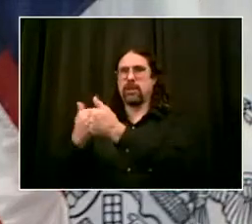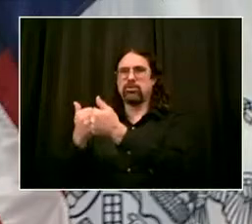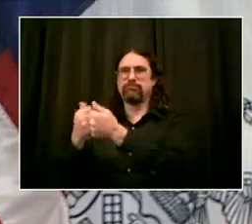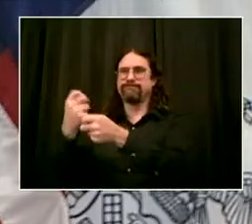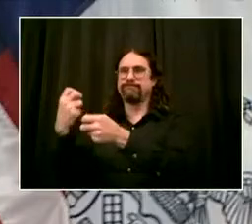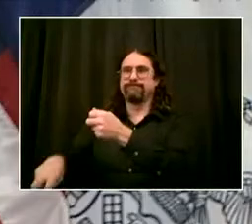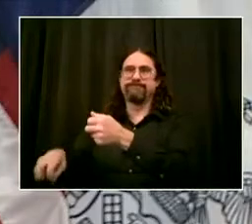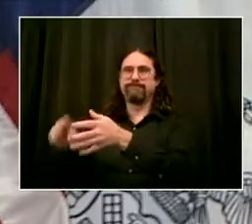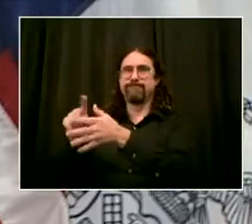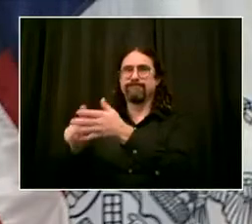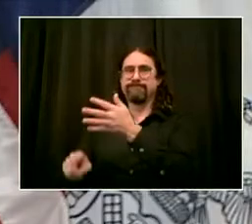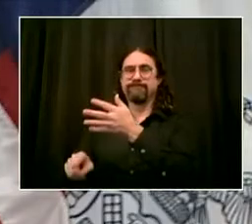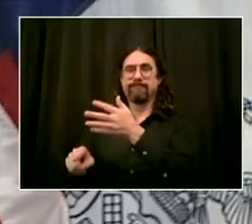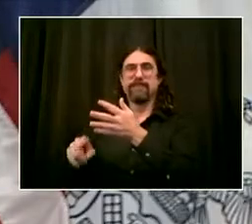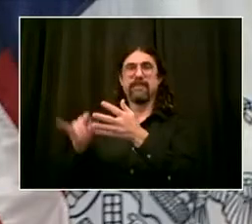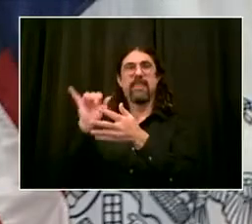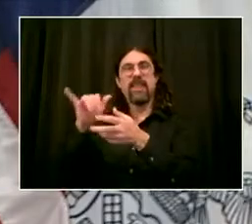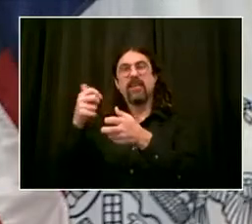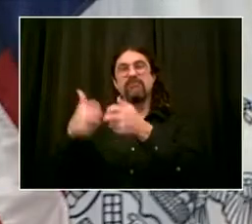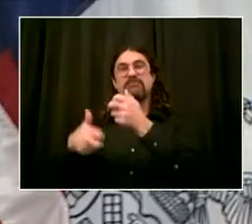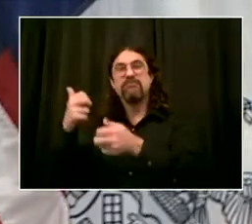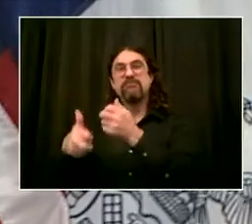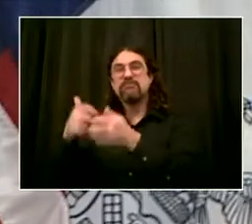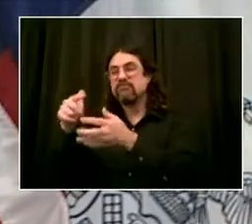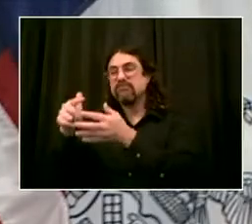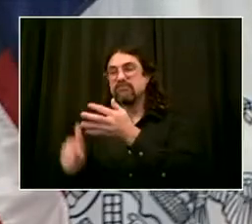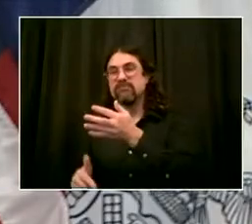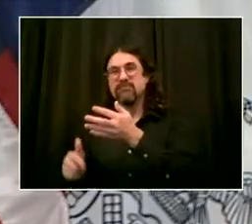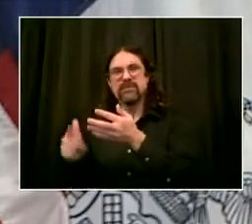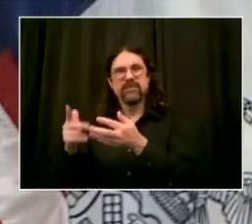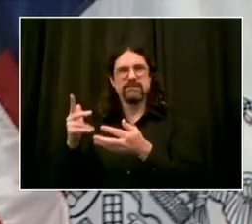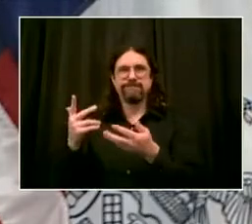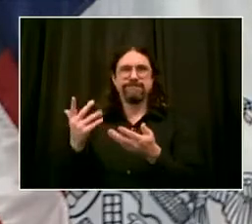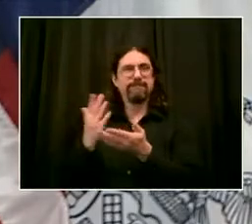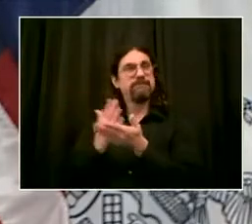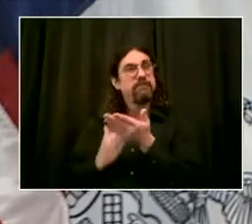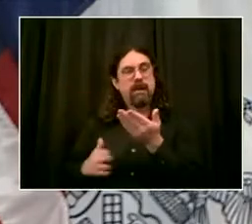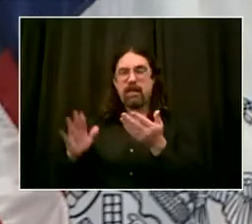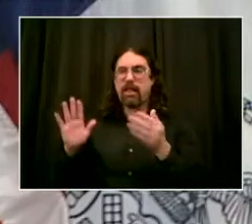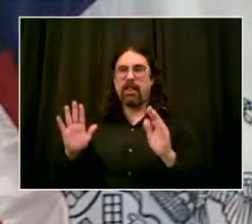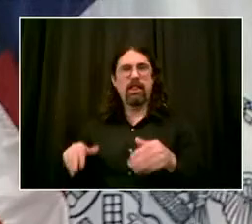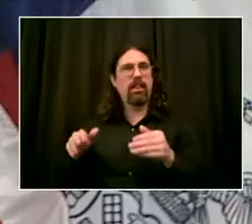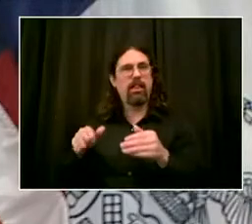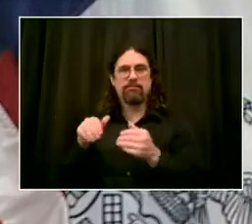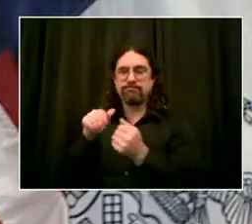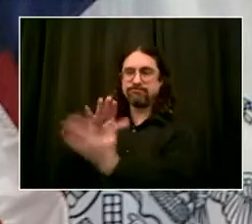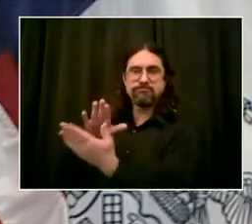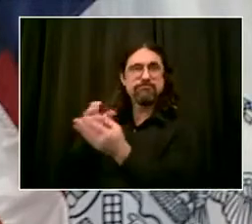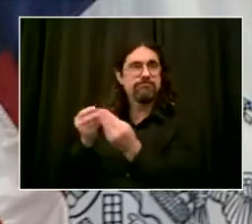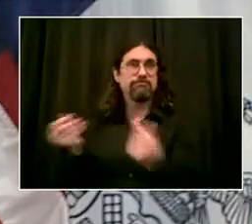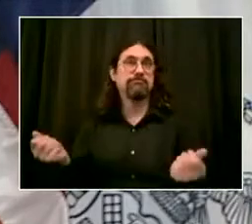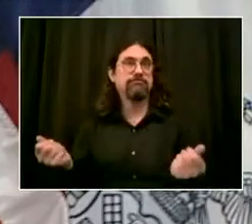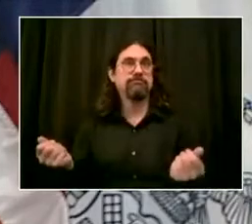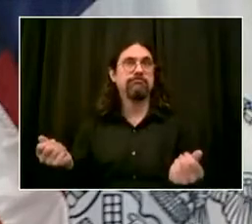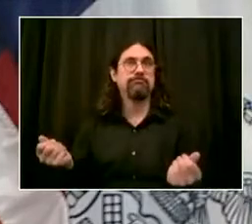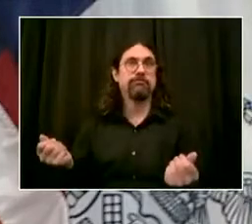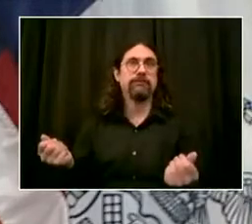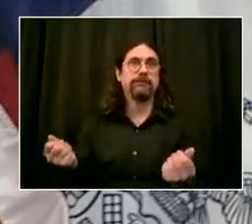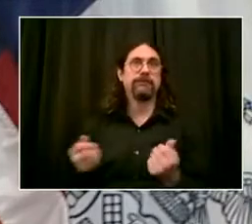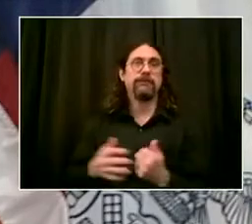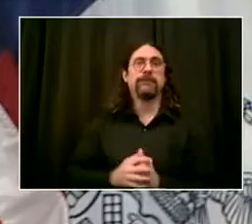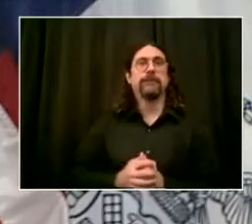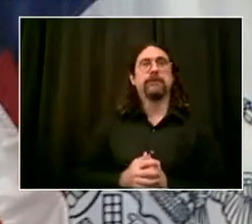help who have been you know the most excluded for the longest in this country um so I want to make sure we